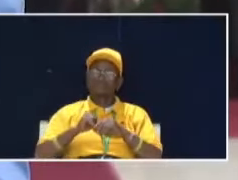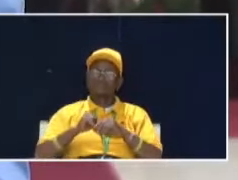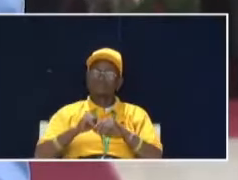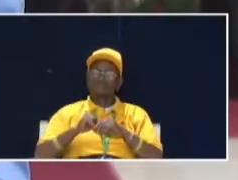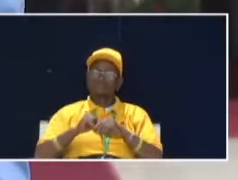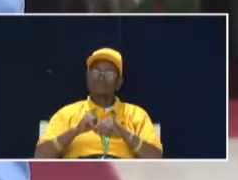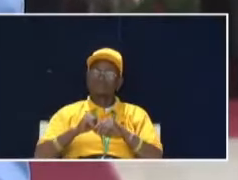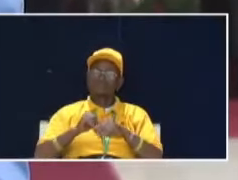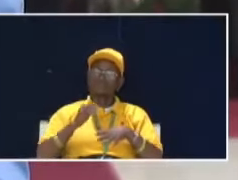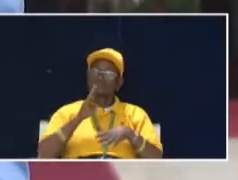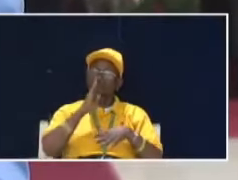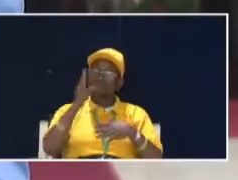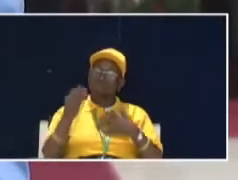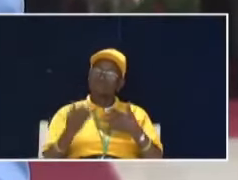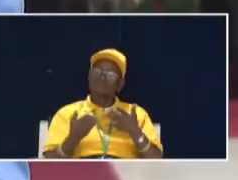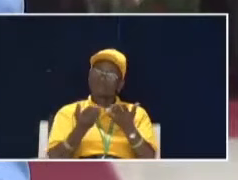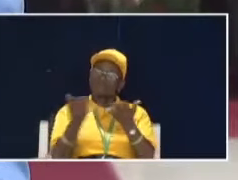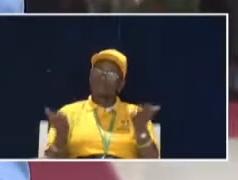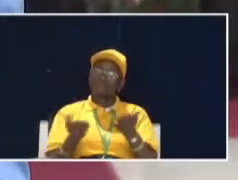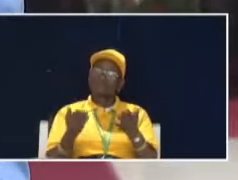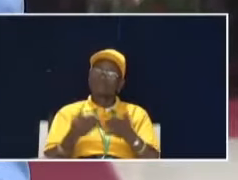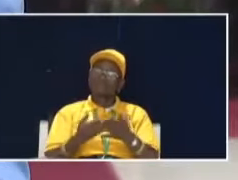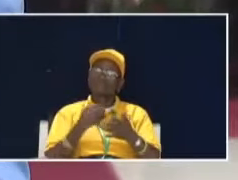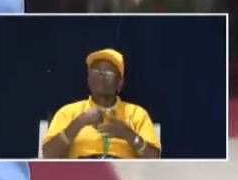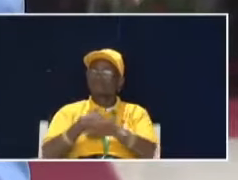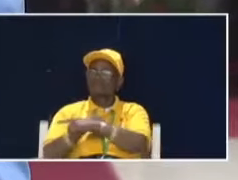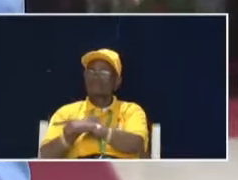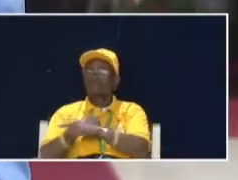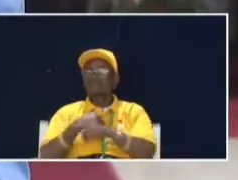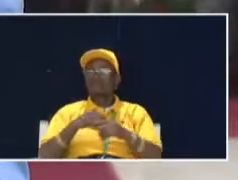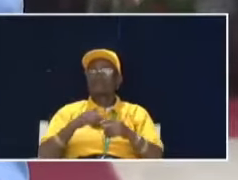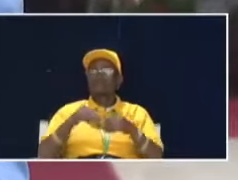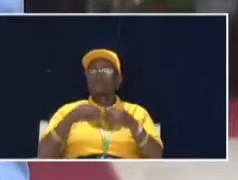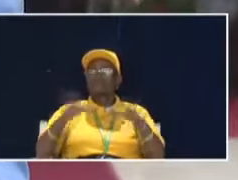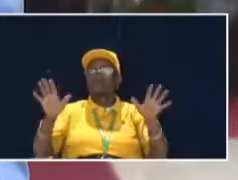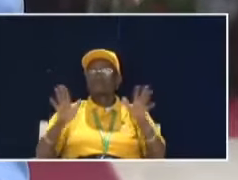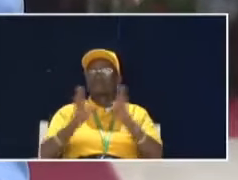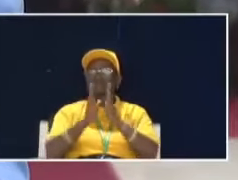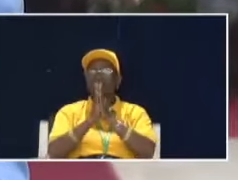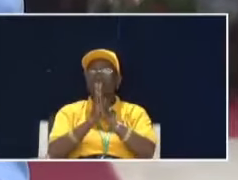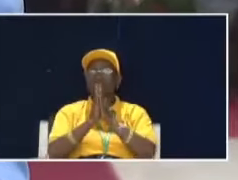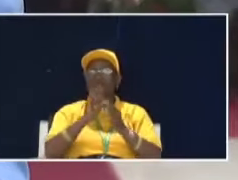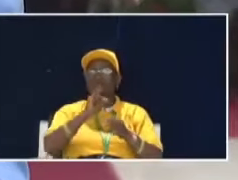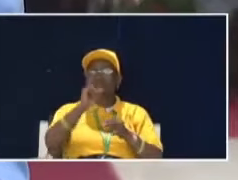Be here before I finish praying.